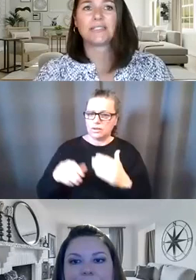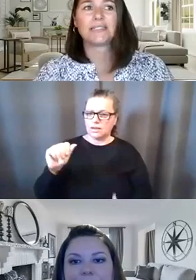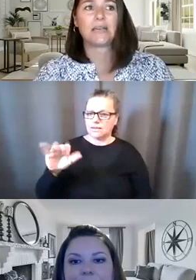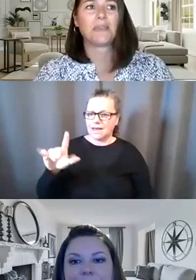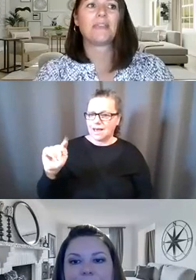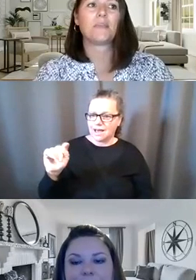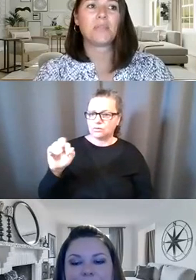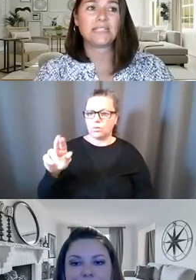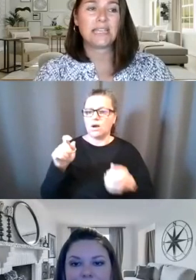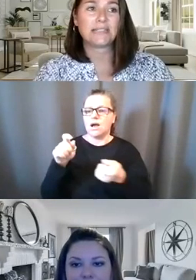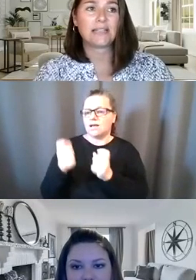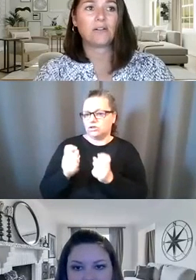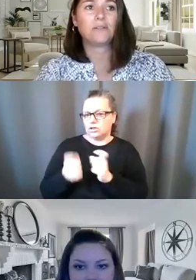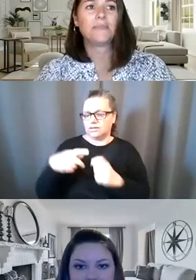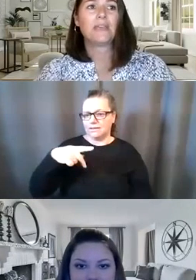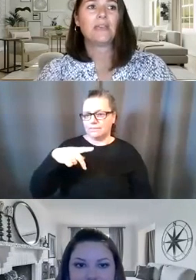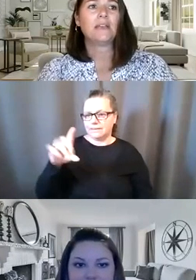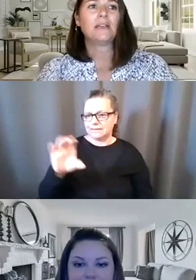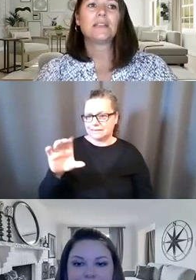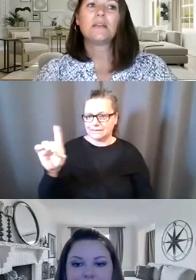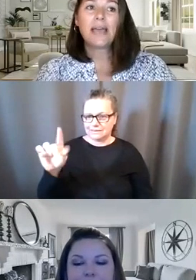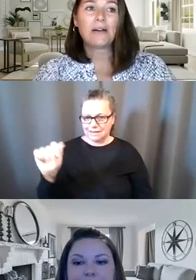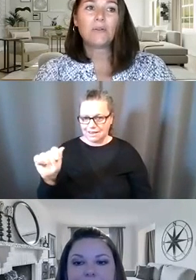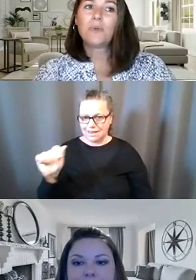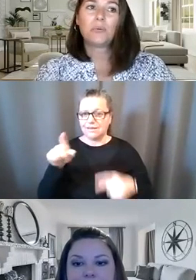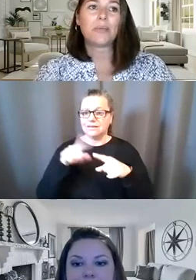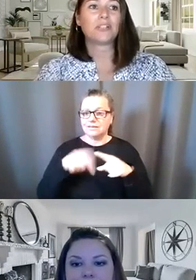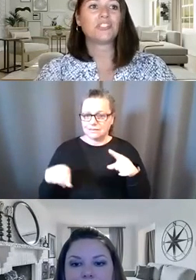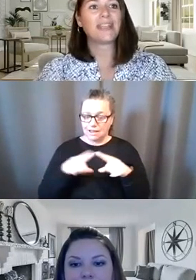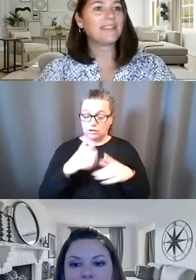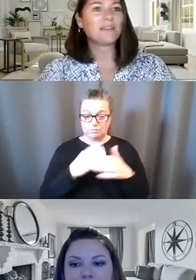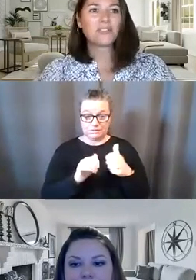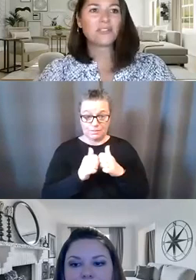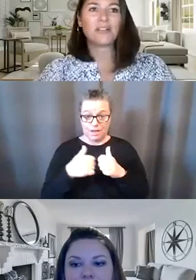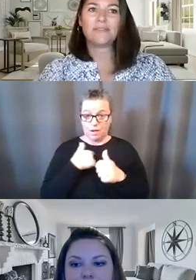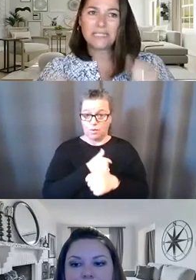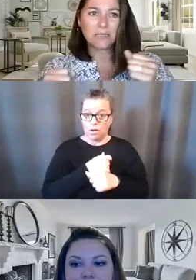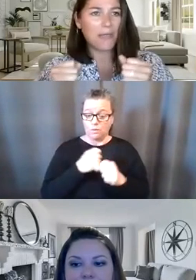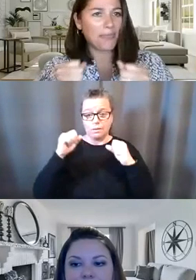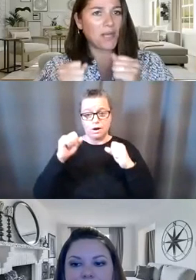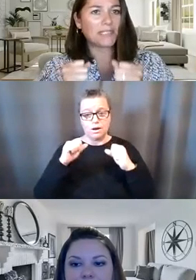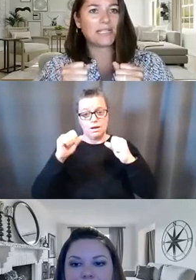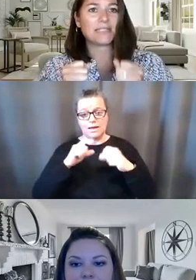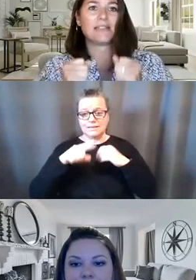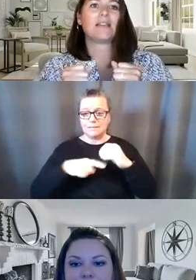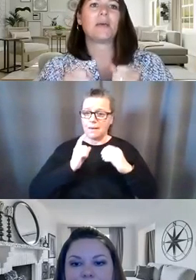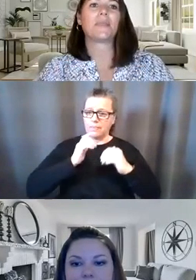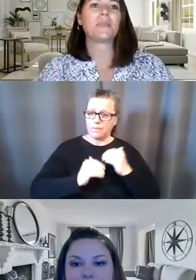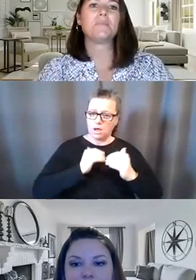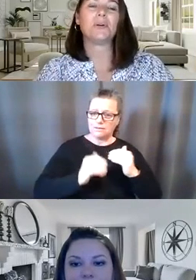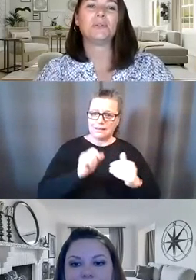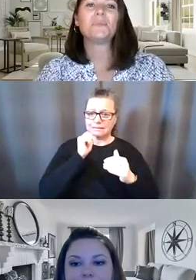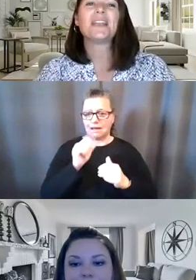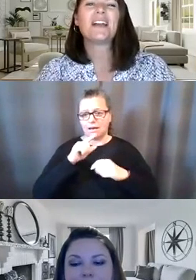adjust step in the PDCA cycle. Somehow, while we were chanting the mantra of it's about the process, not about